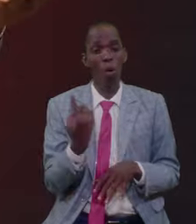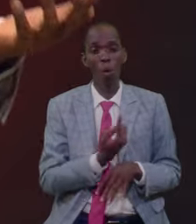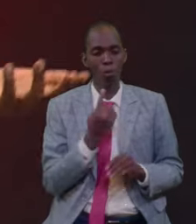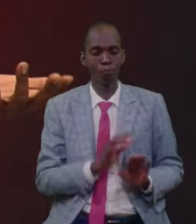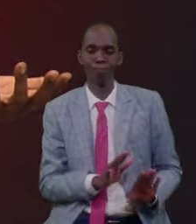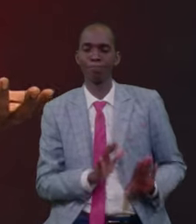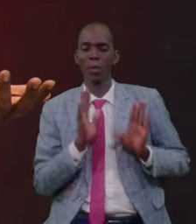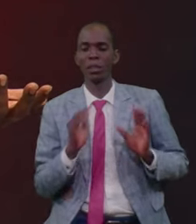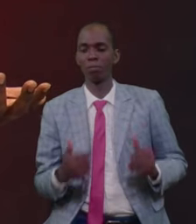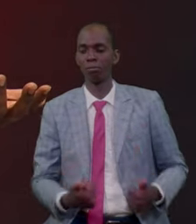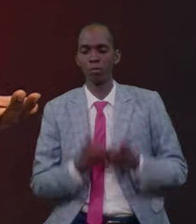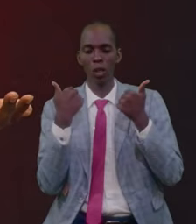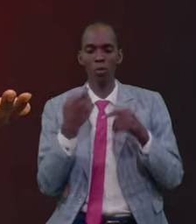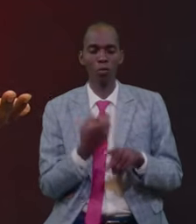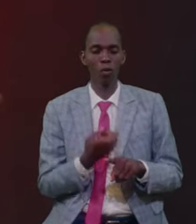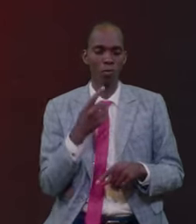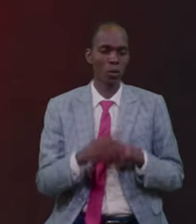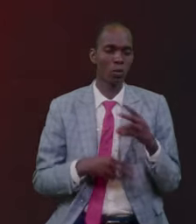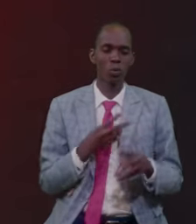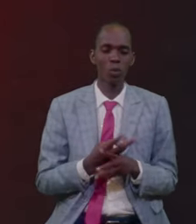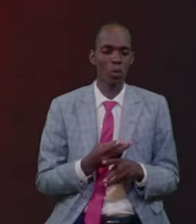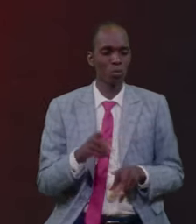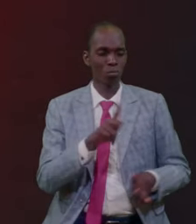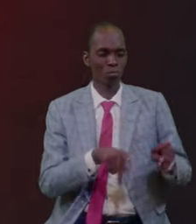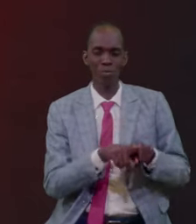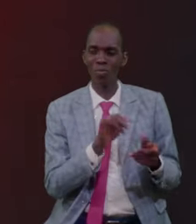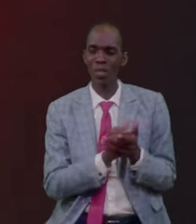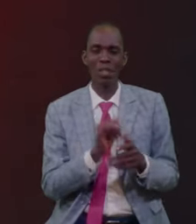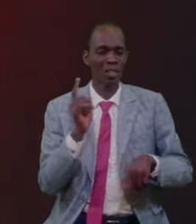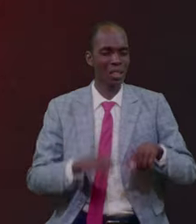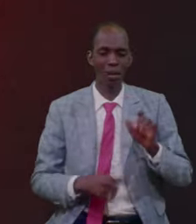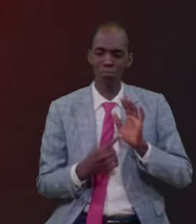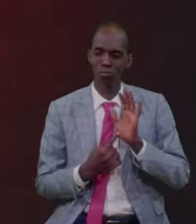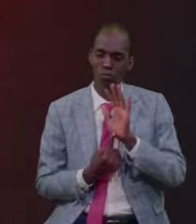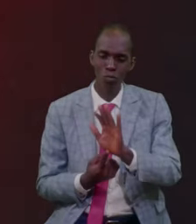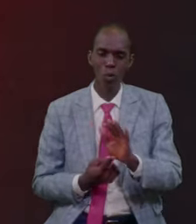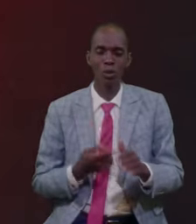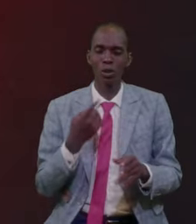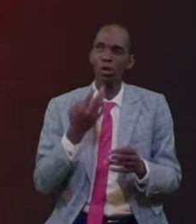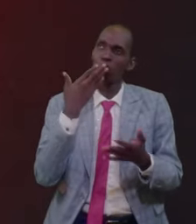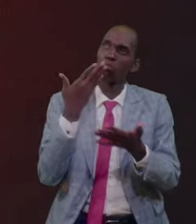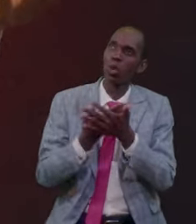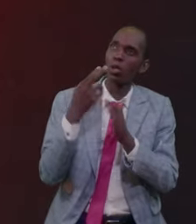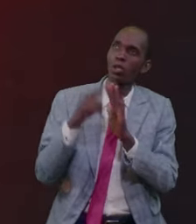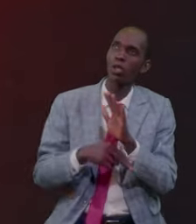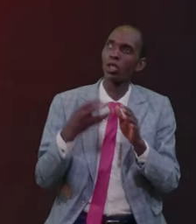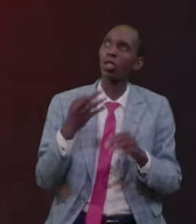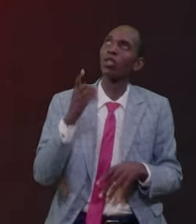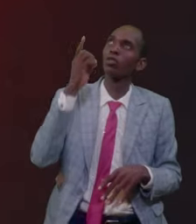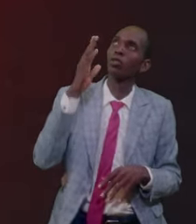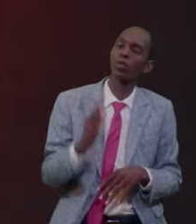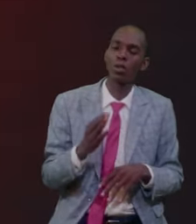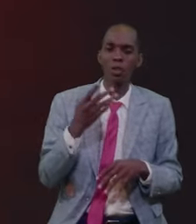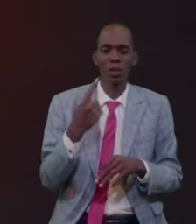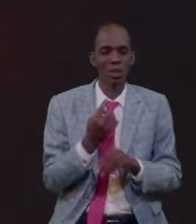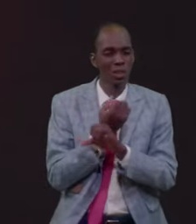They cannot come out and express the goodness and the grace of God, the salvation, the sanctification